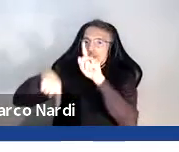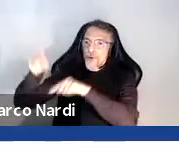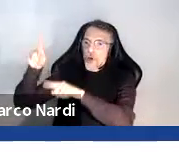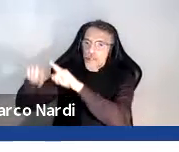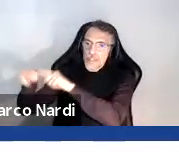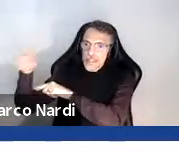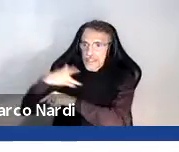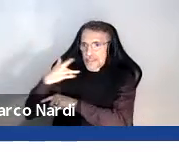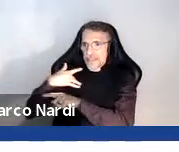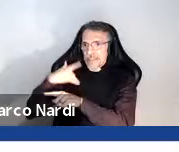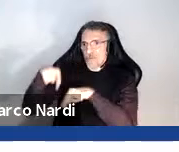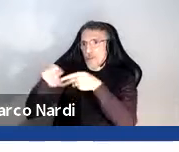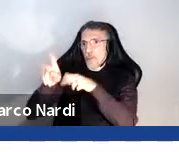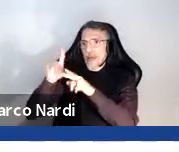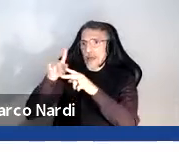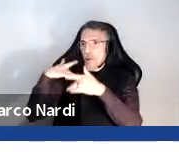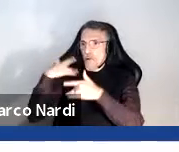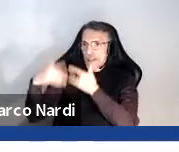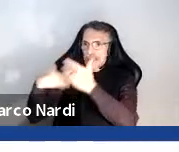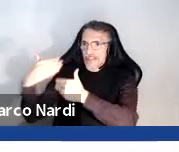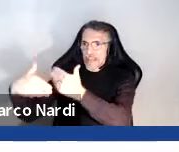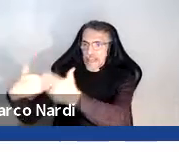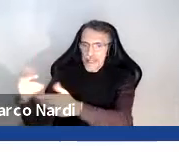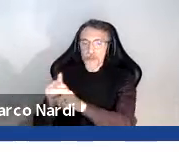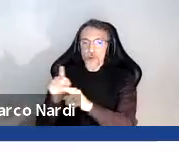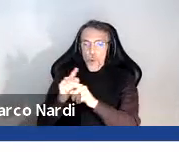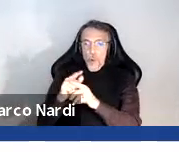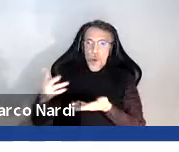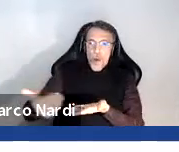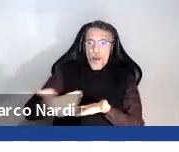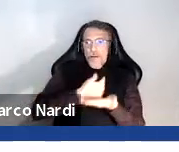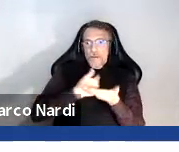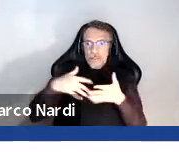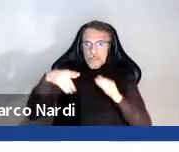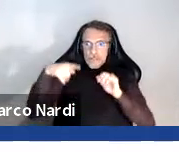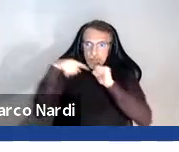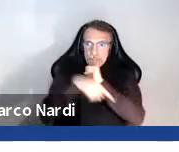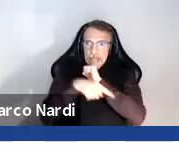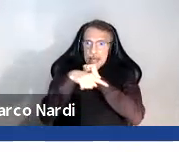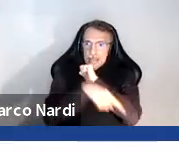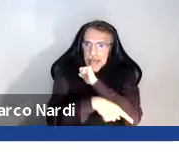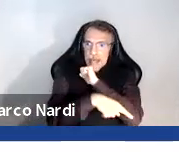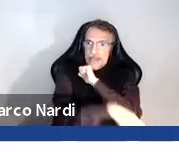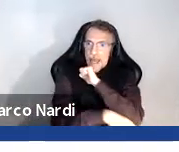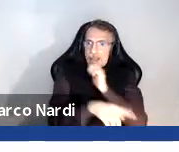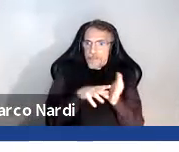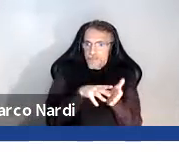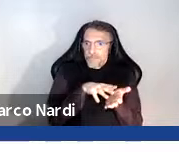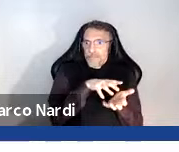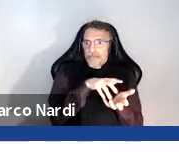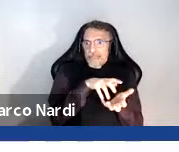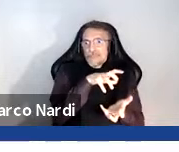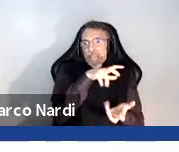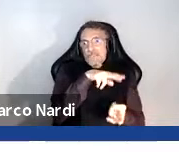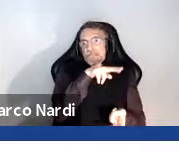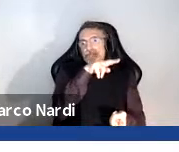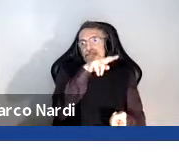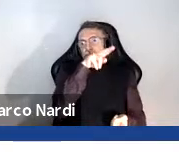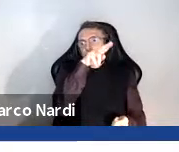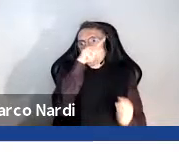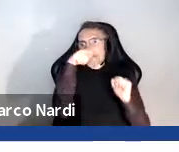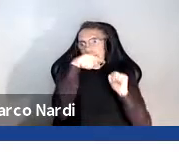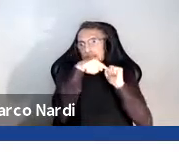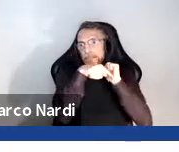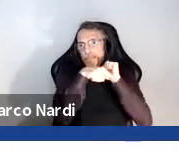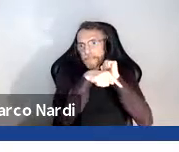We live in a world that accumulates, is afloat of debt, and at the same time we're employing debt as